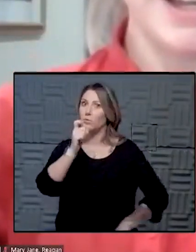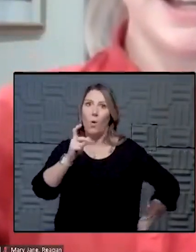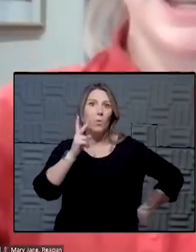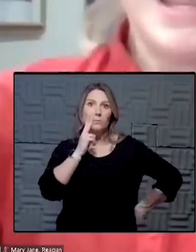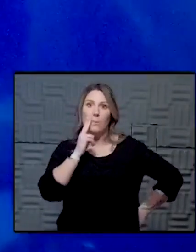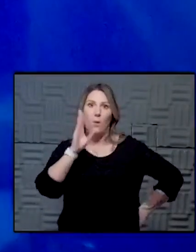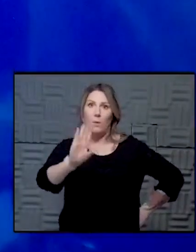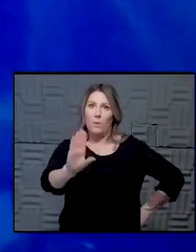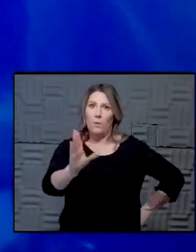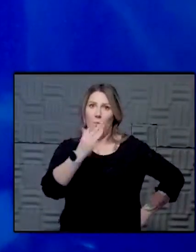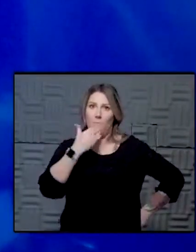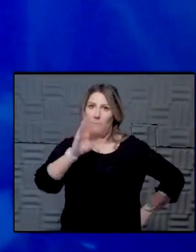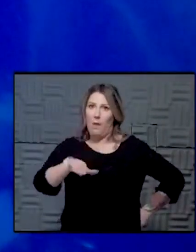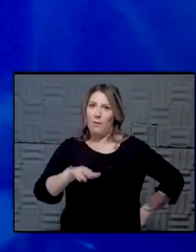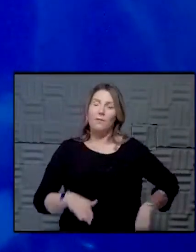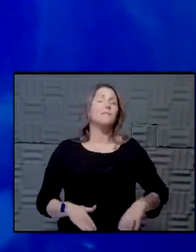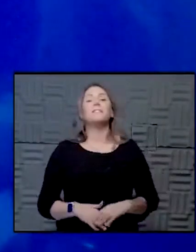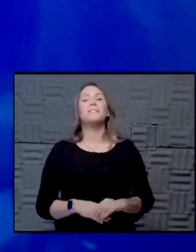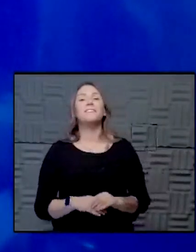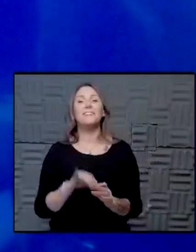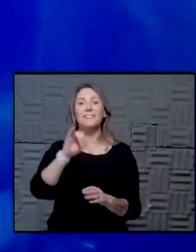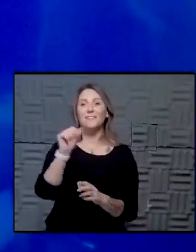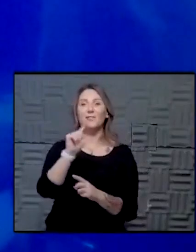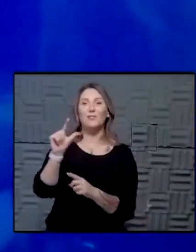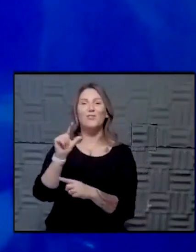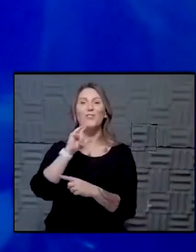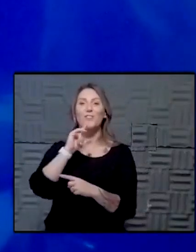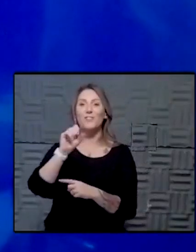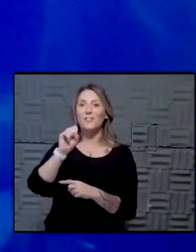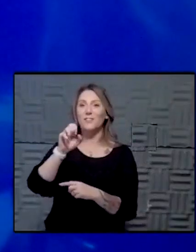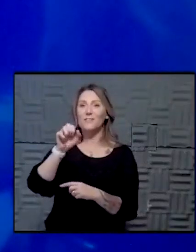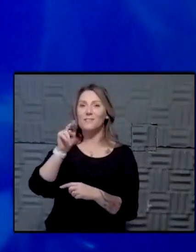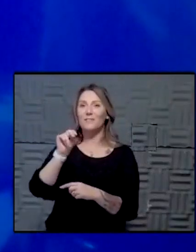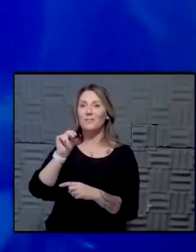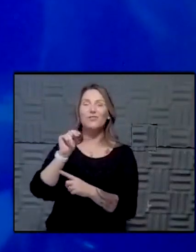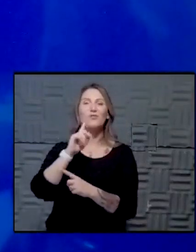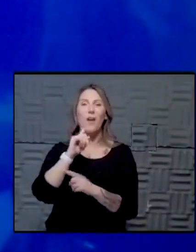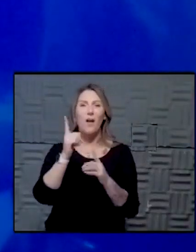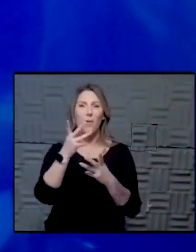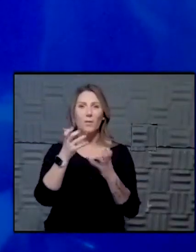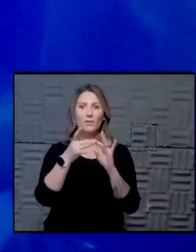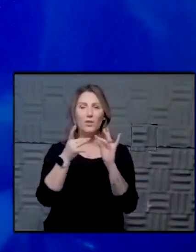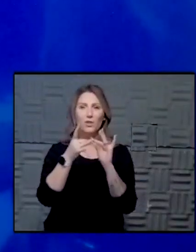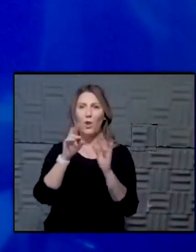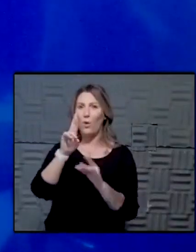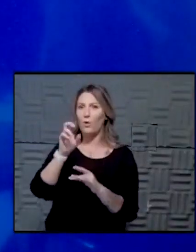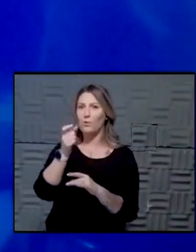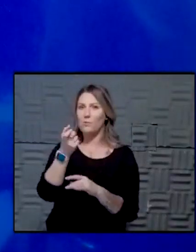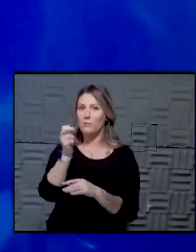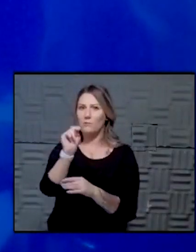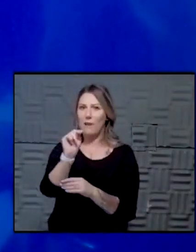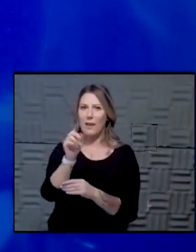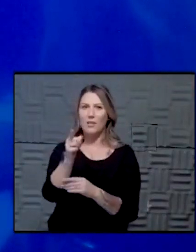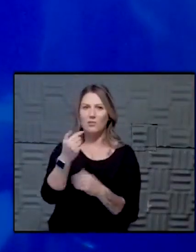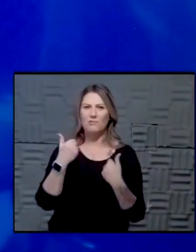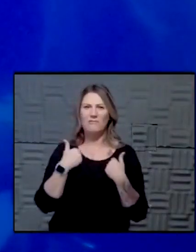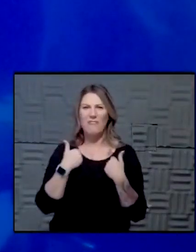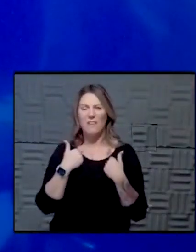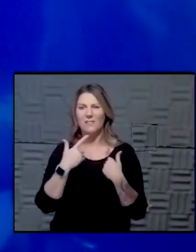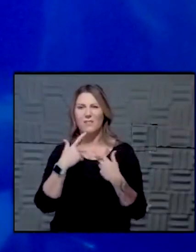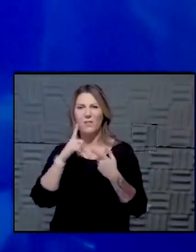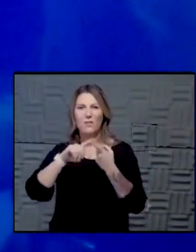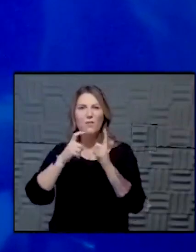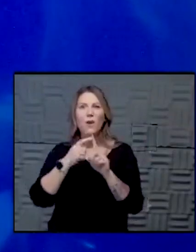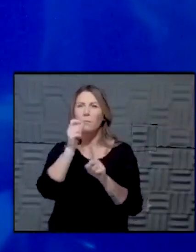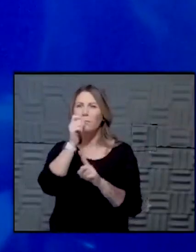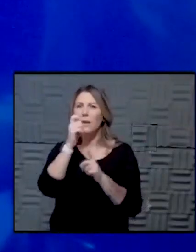thing. Chill. Oh, and Sean wanted to know, one of the girls brought up, I think it was Reagan, that she has a friend who's got peanut allergies, and